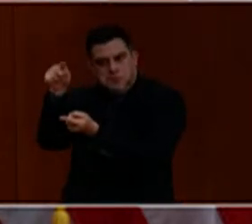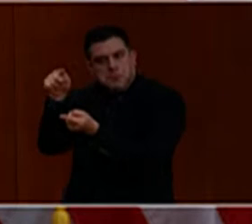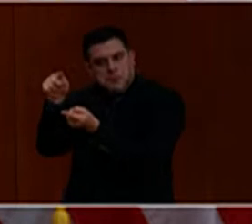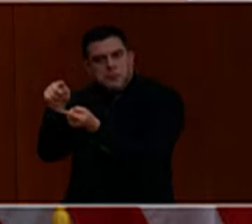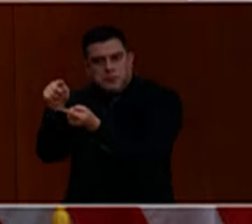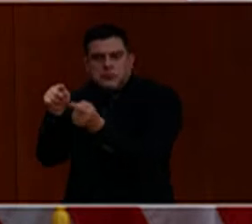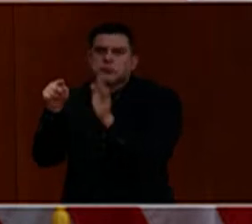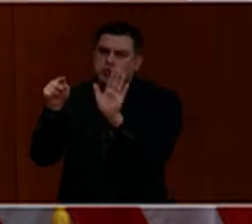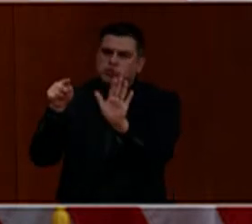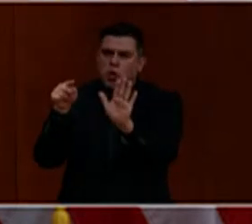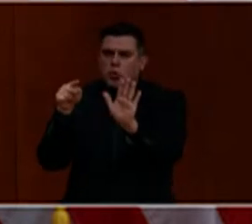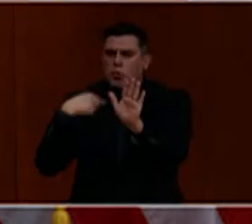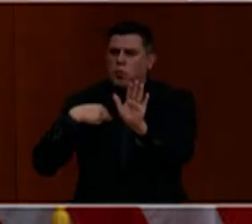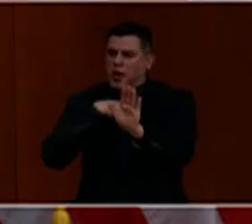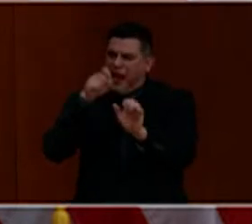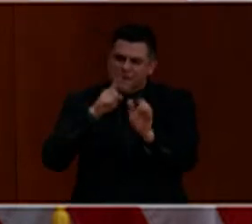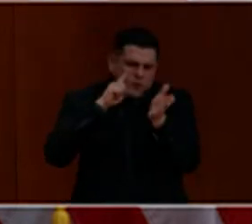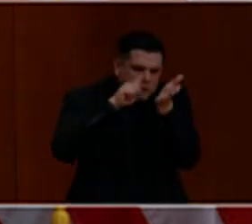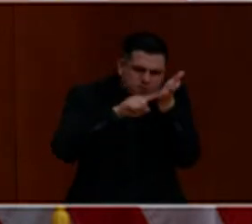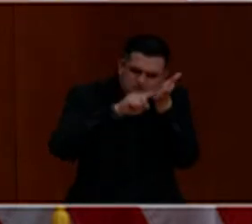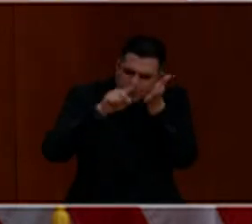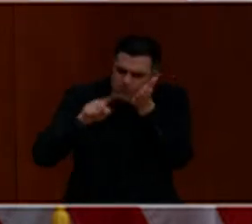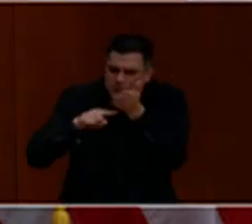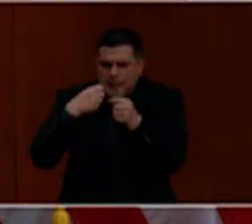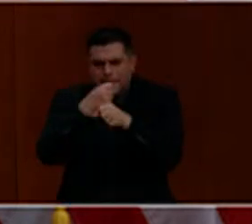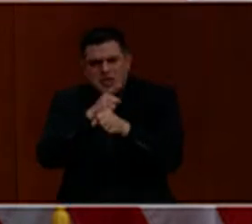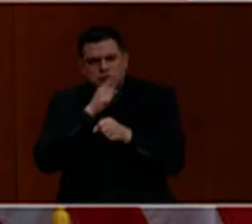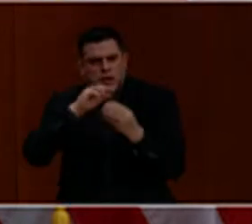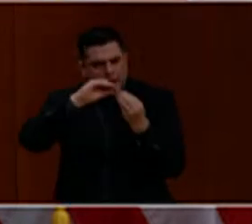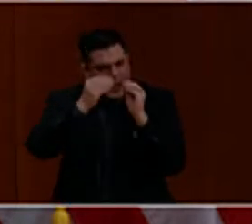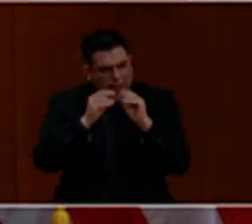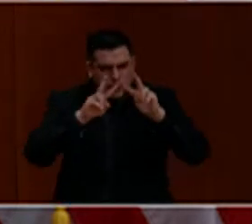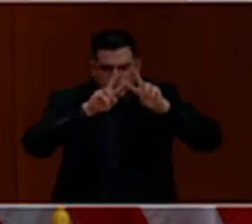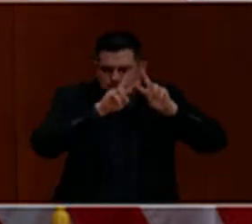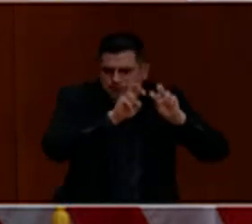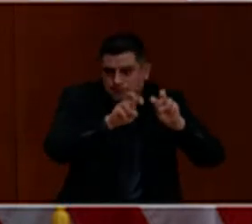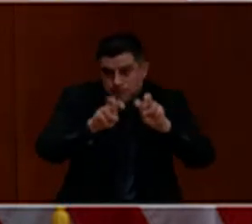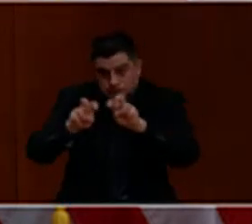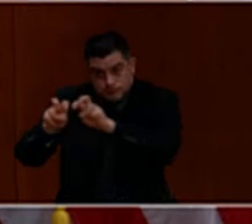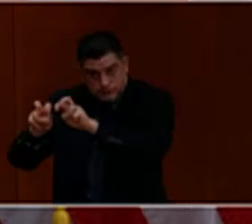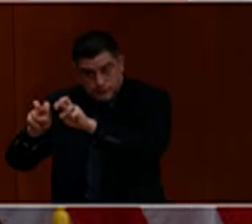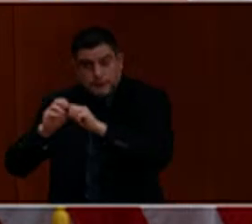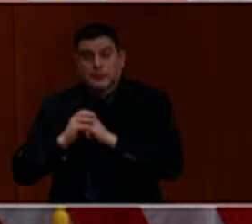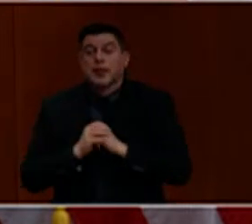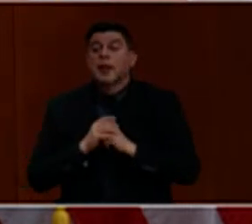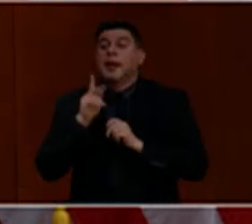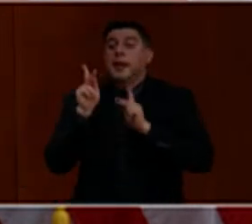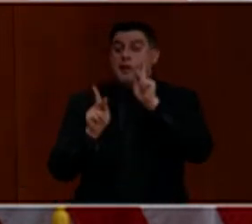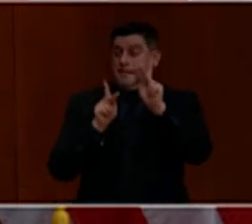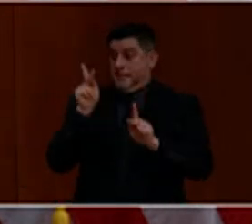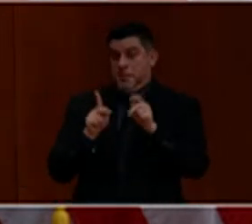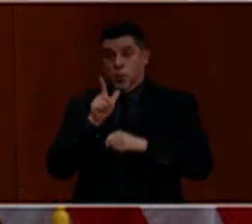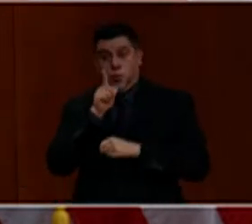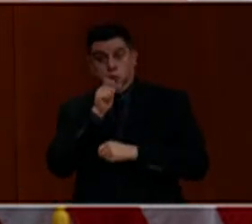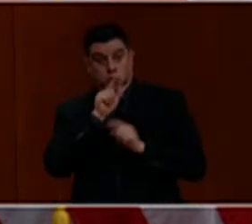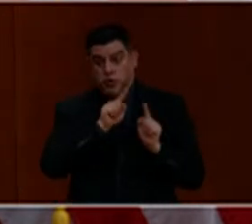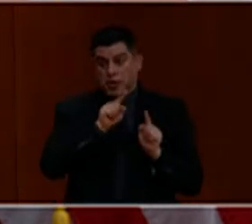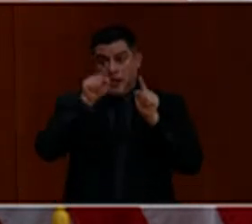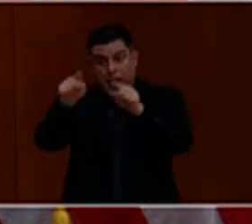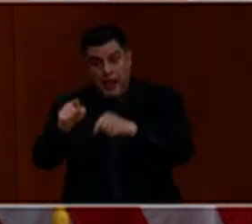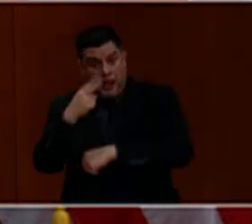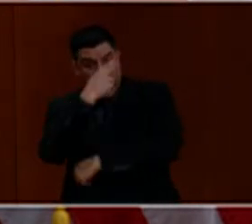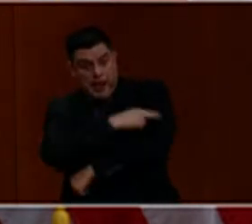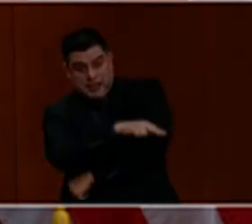those COVID-like illness visits, we're seeing those decline all across the Sun Belt. Started to go up in the middle